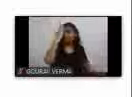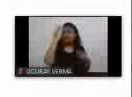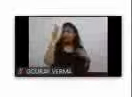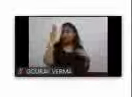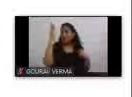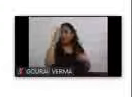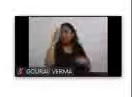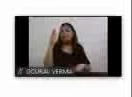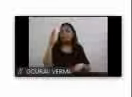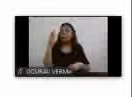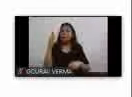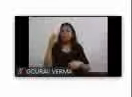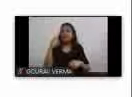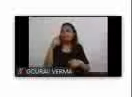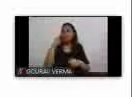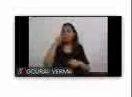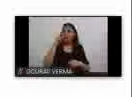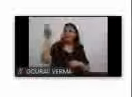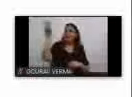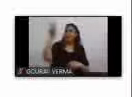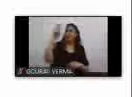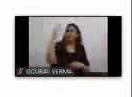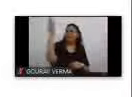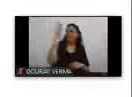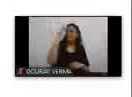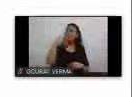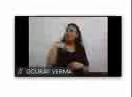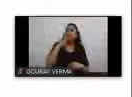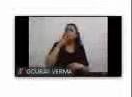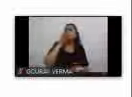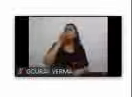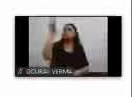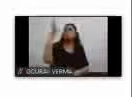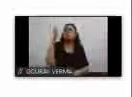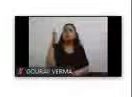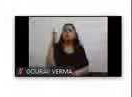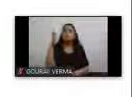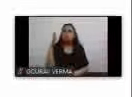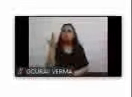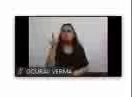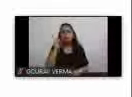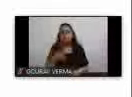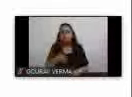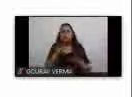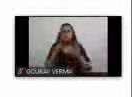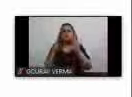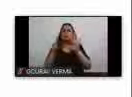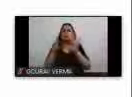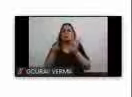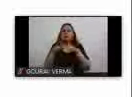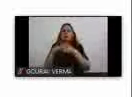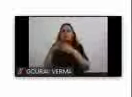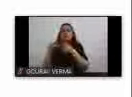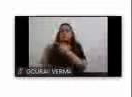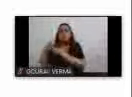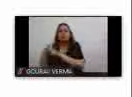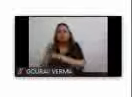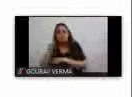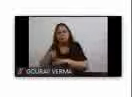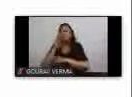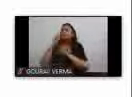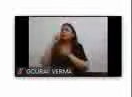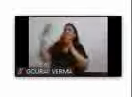2 weeks and again look whether the child is looking. Eyes that are not looking normal. Some are crossed, turned in or